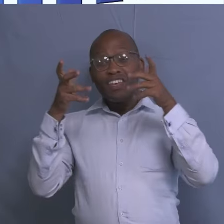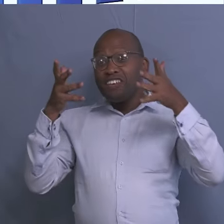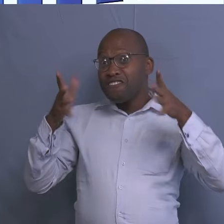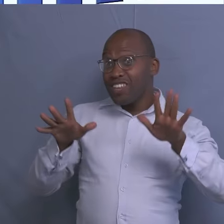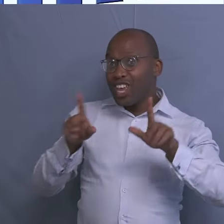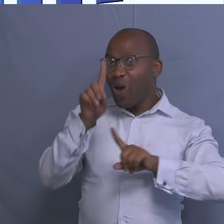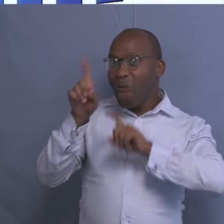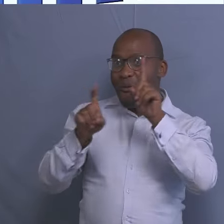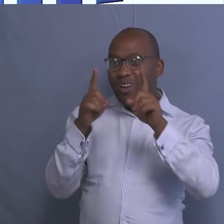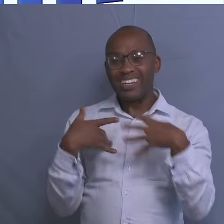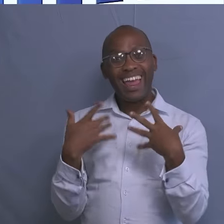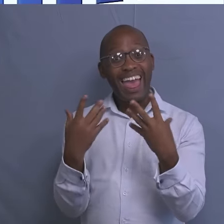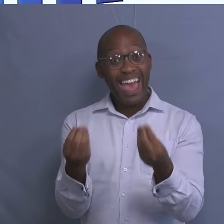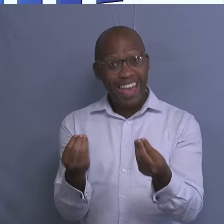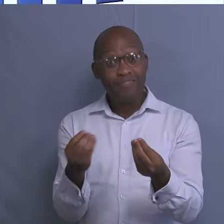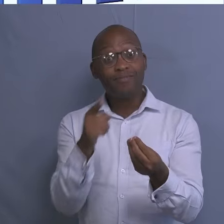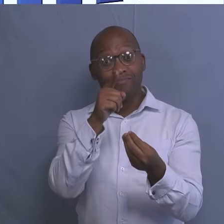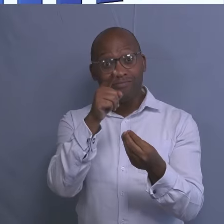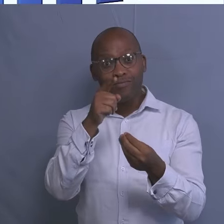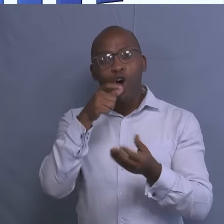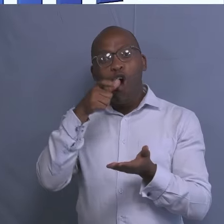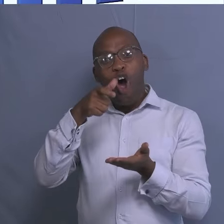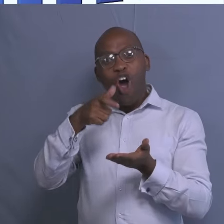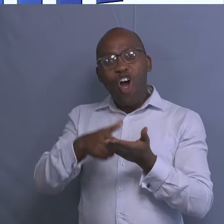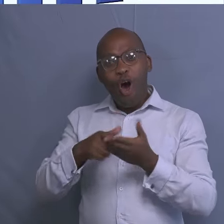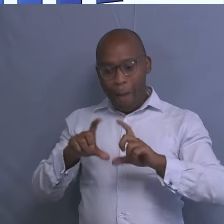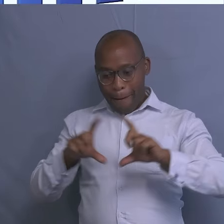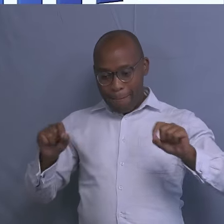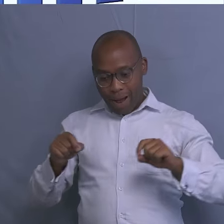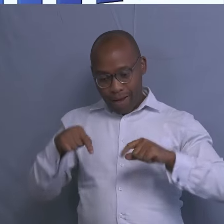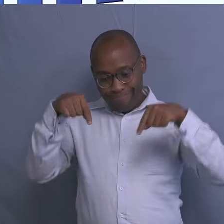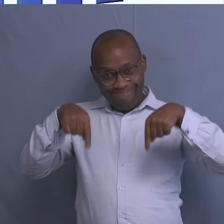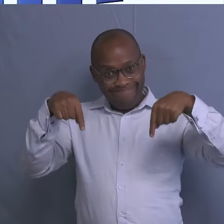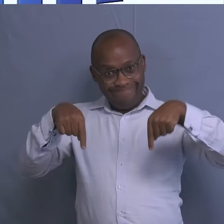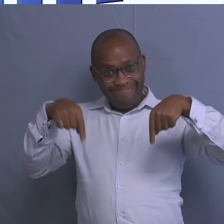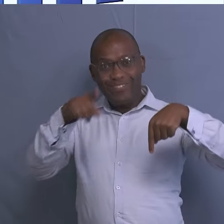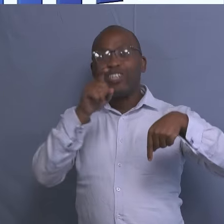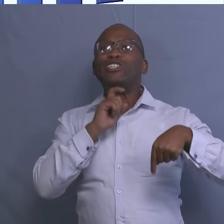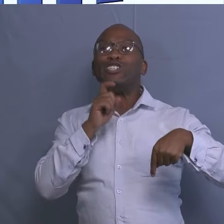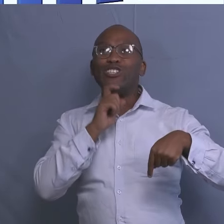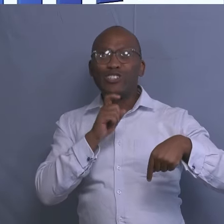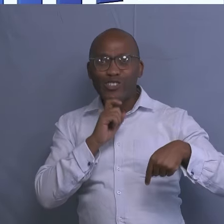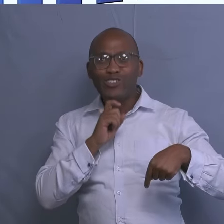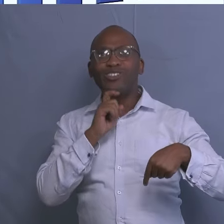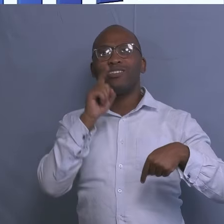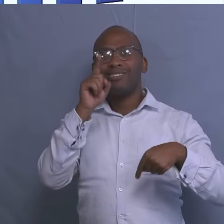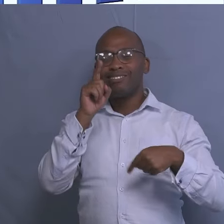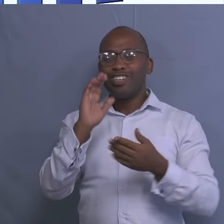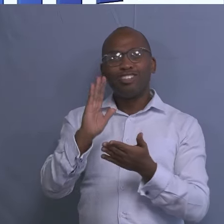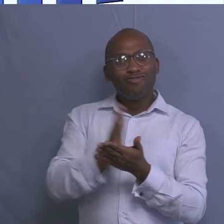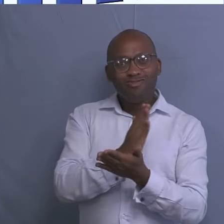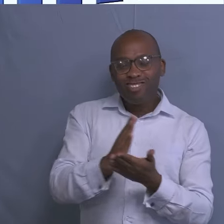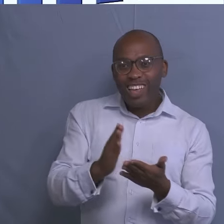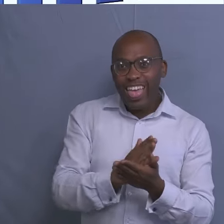forget to leave the name of your school so that we can give shout outs. Please